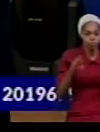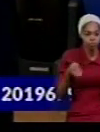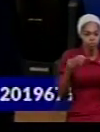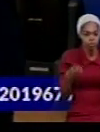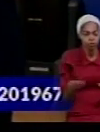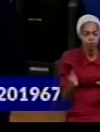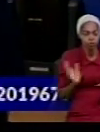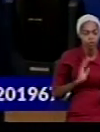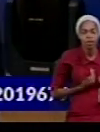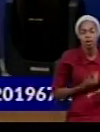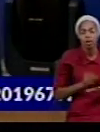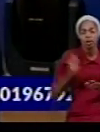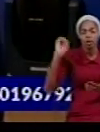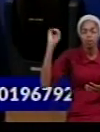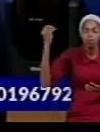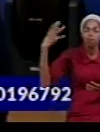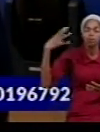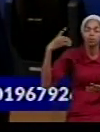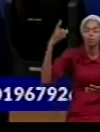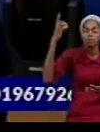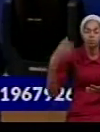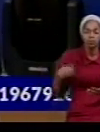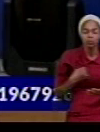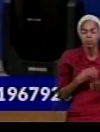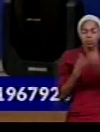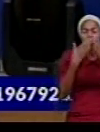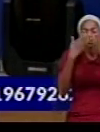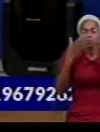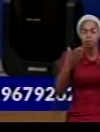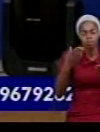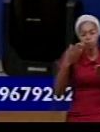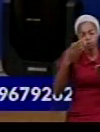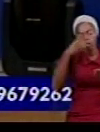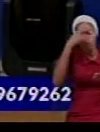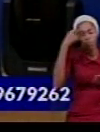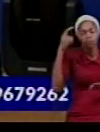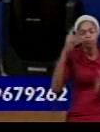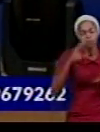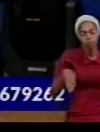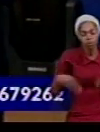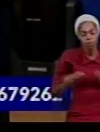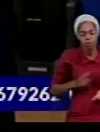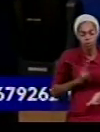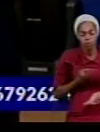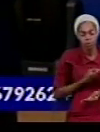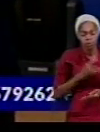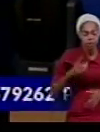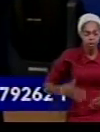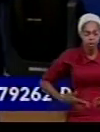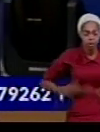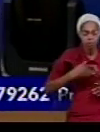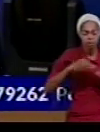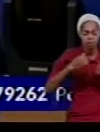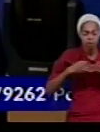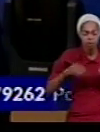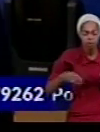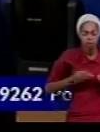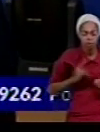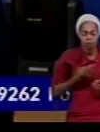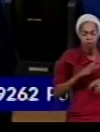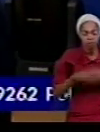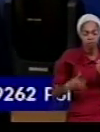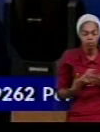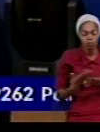Our gracious Lord, we thank you because you gave us life, you have given us all things. And here we come before